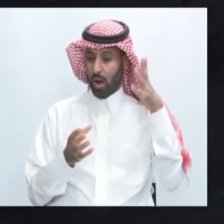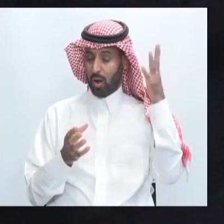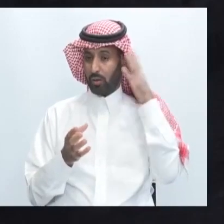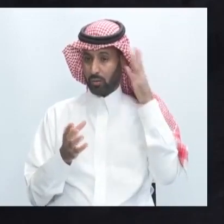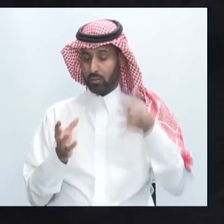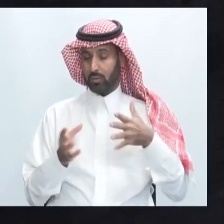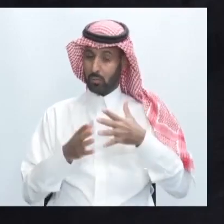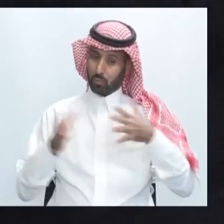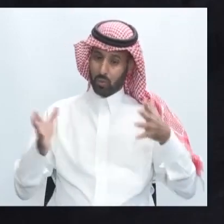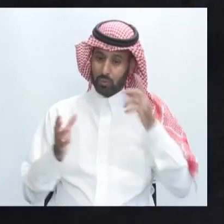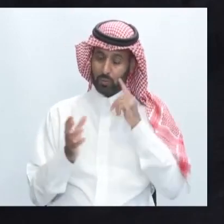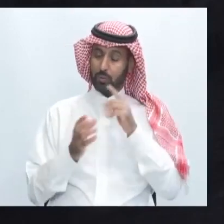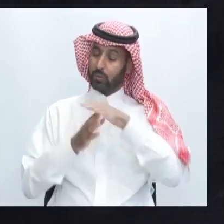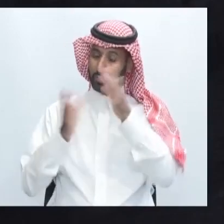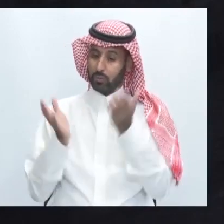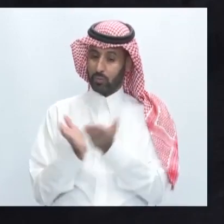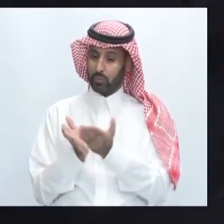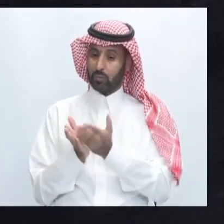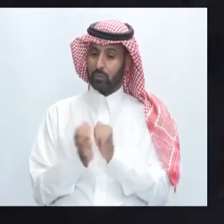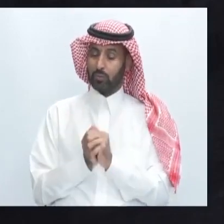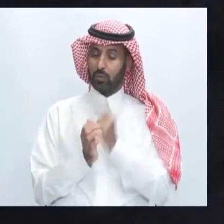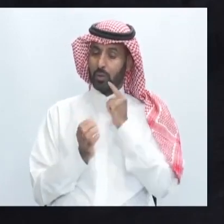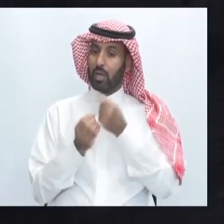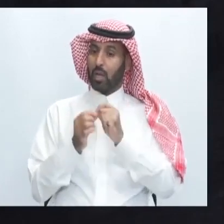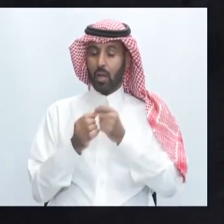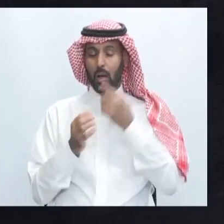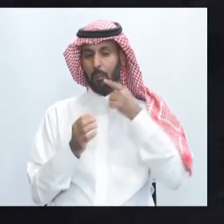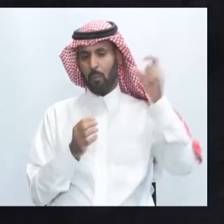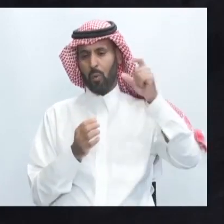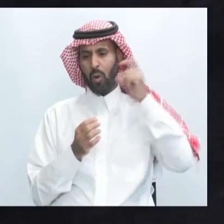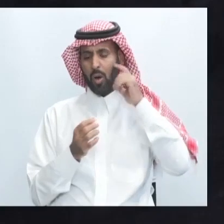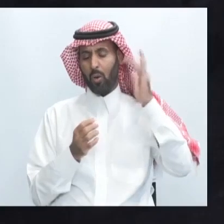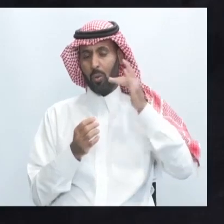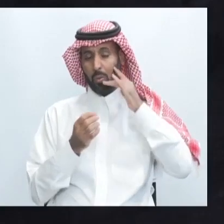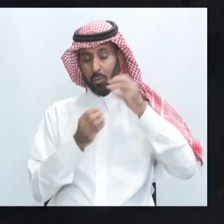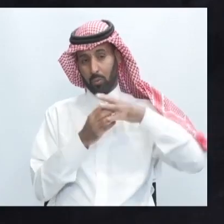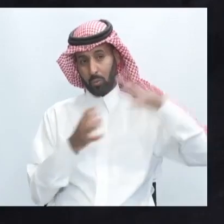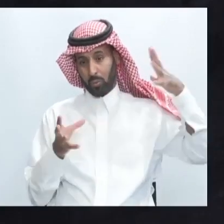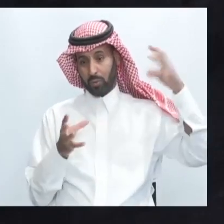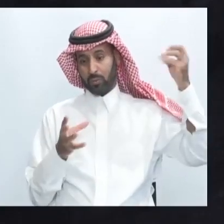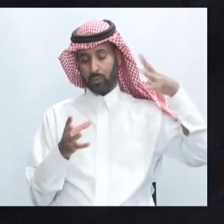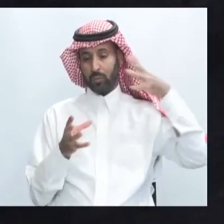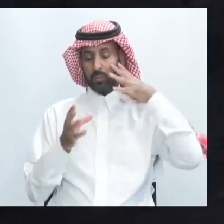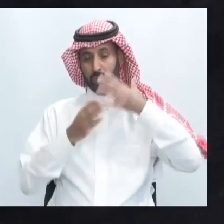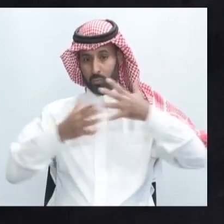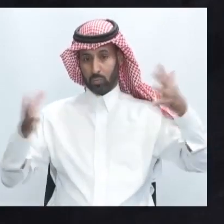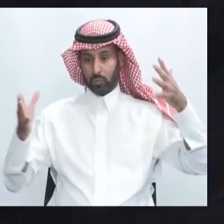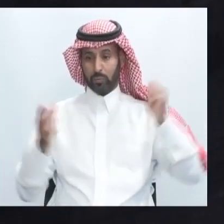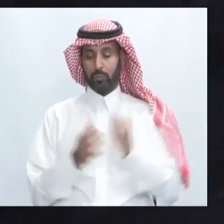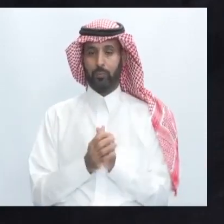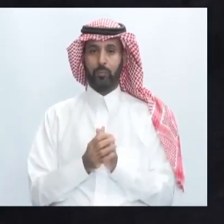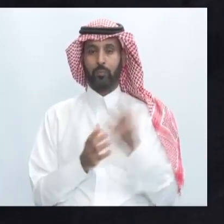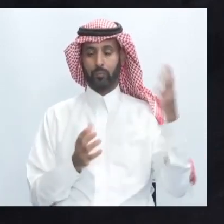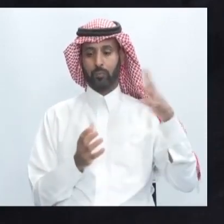room brighter, either the bright blue or maybe bright green, just to make the room much more